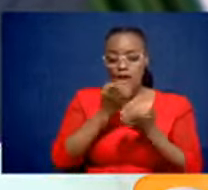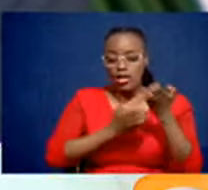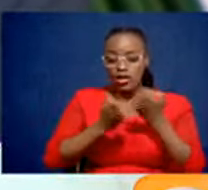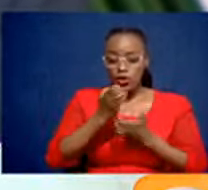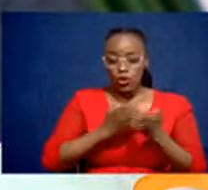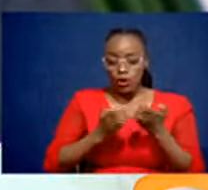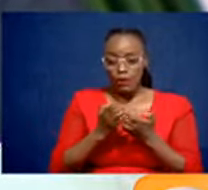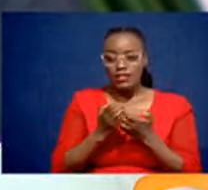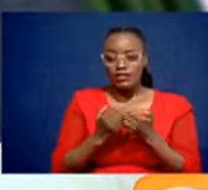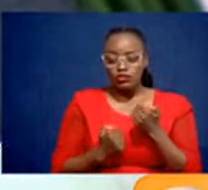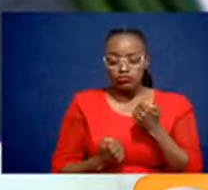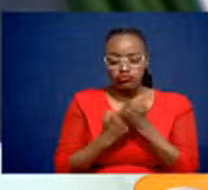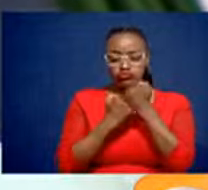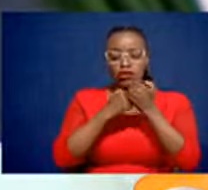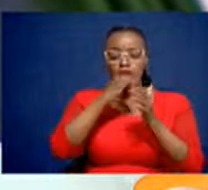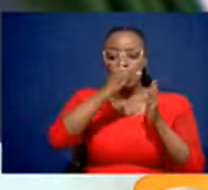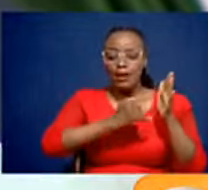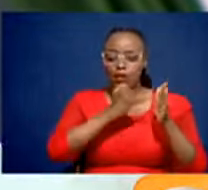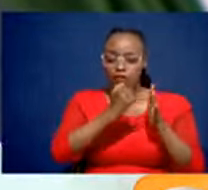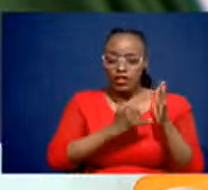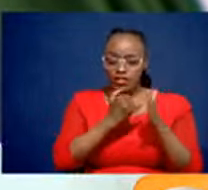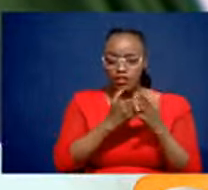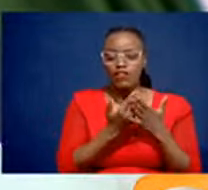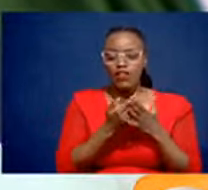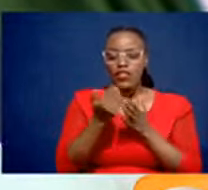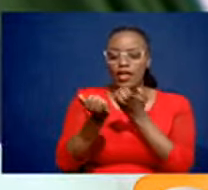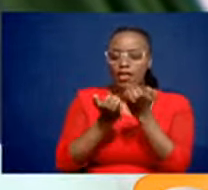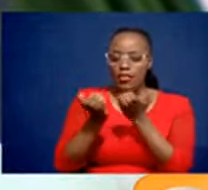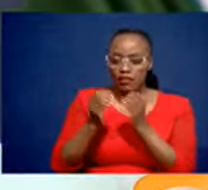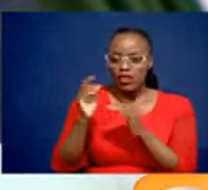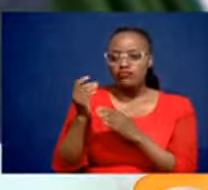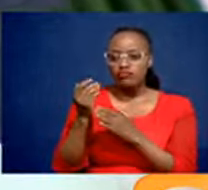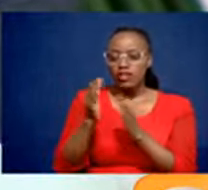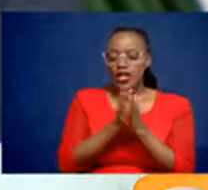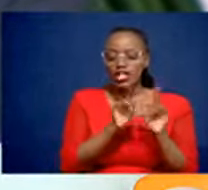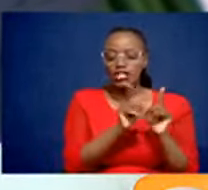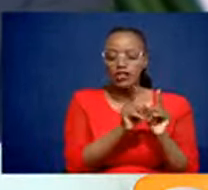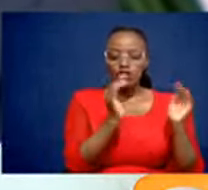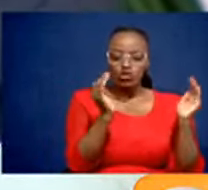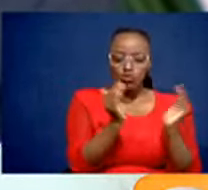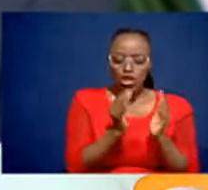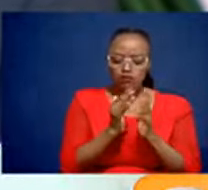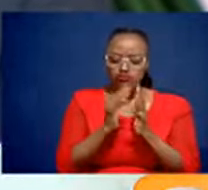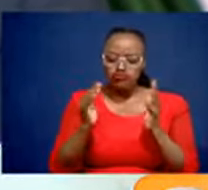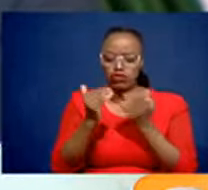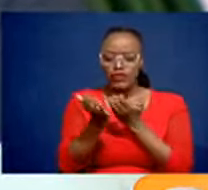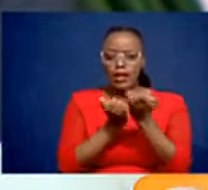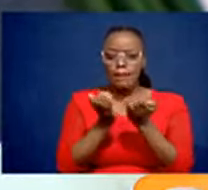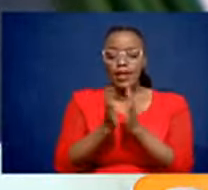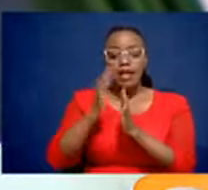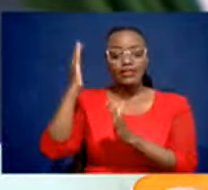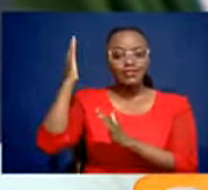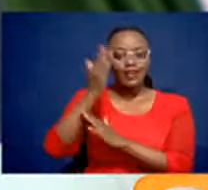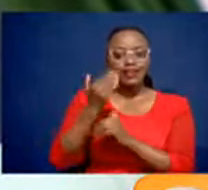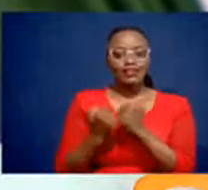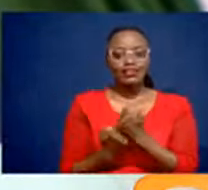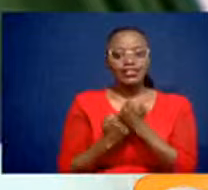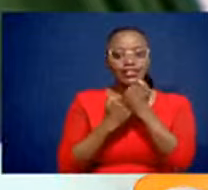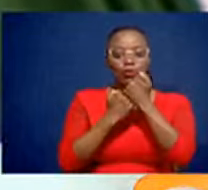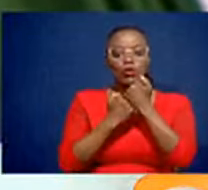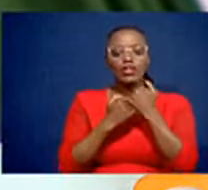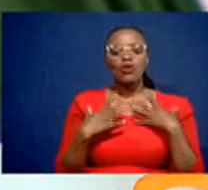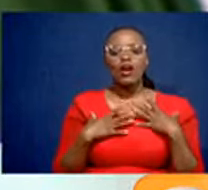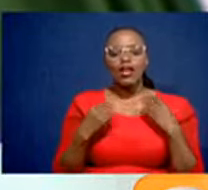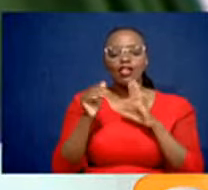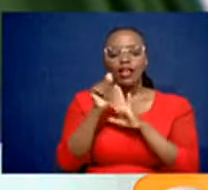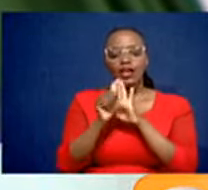strongly complements manufacturing, export trade, and the micro, small, and medium enterprises, and directly supports our health